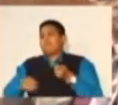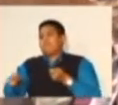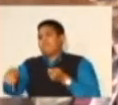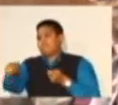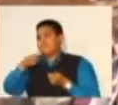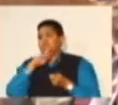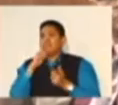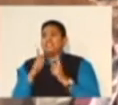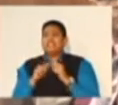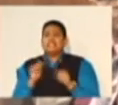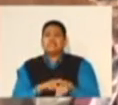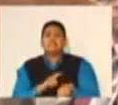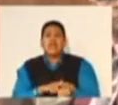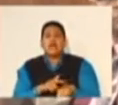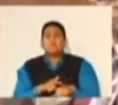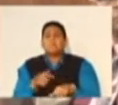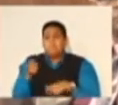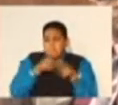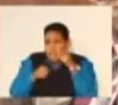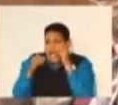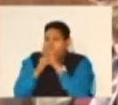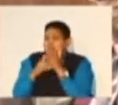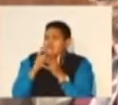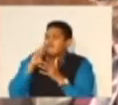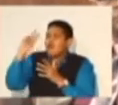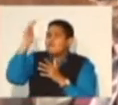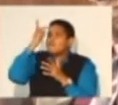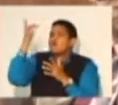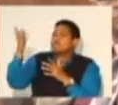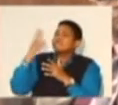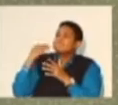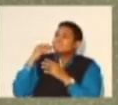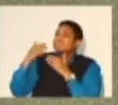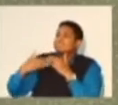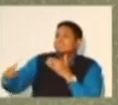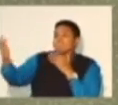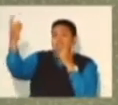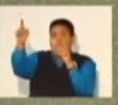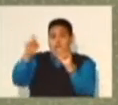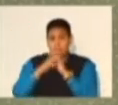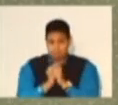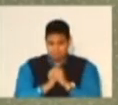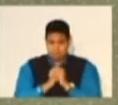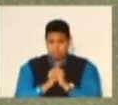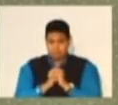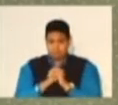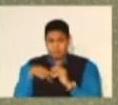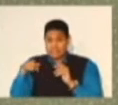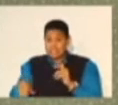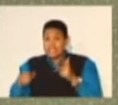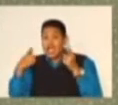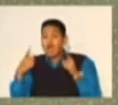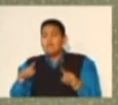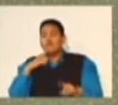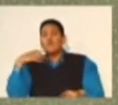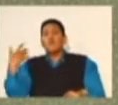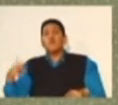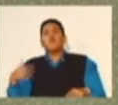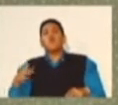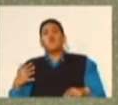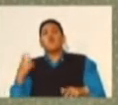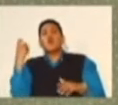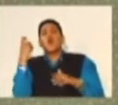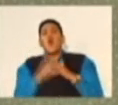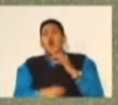and then mobilizing again according to political expediency. This comes at a significant cost to